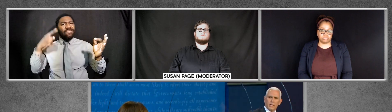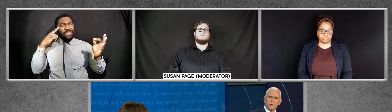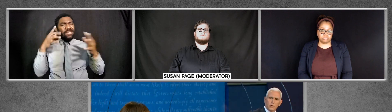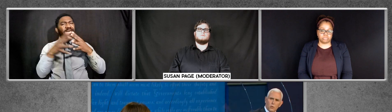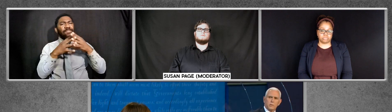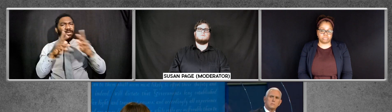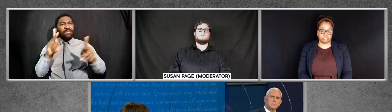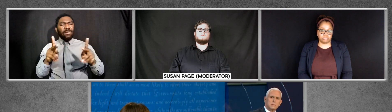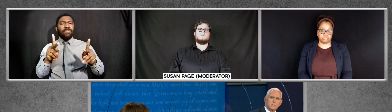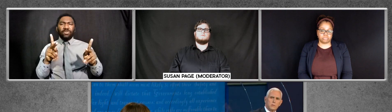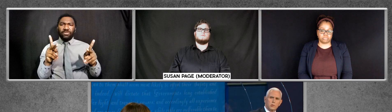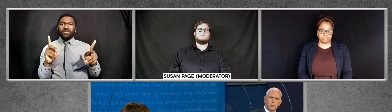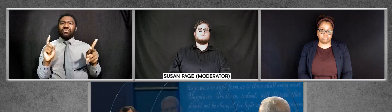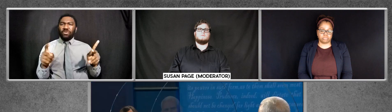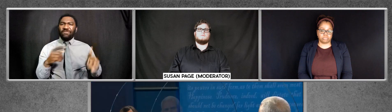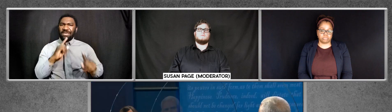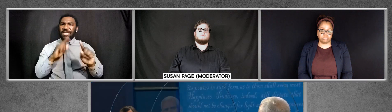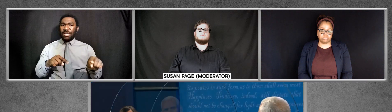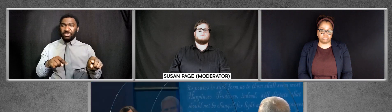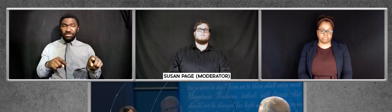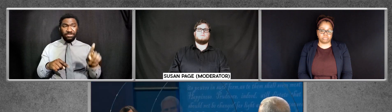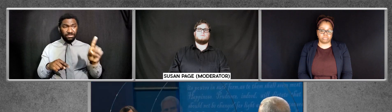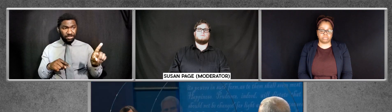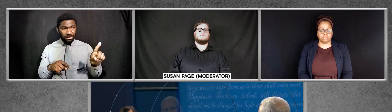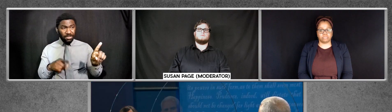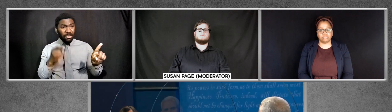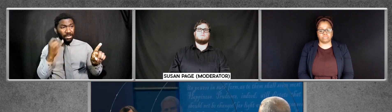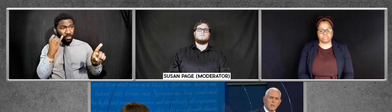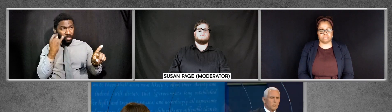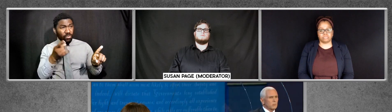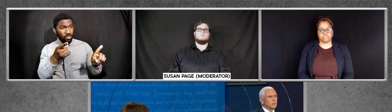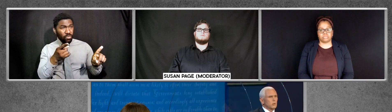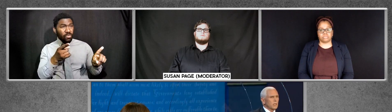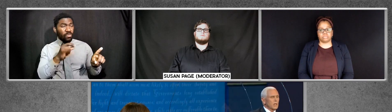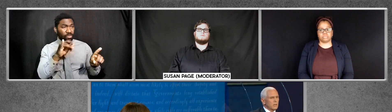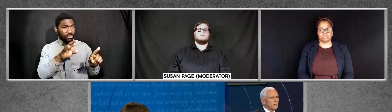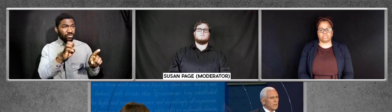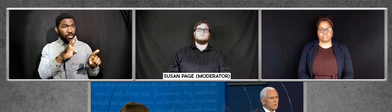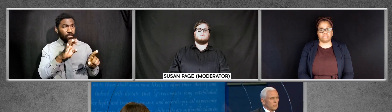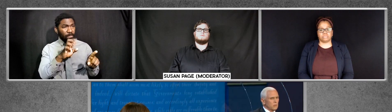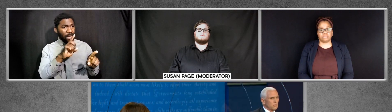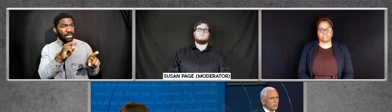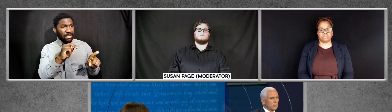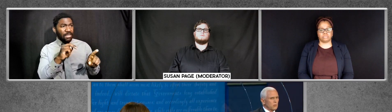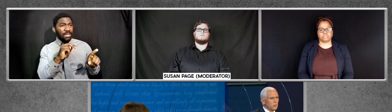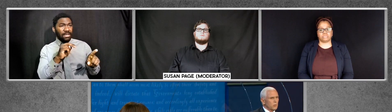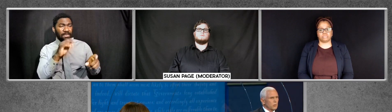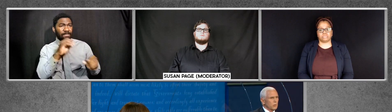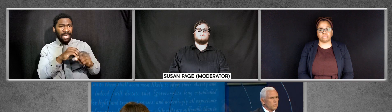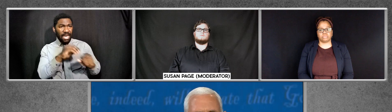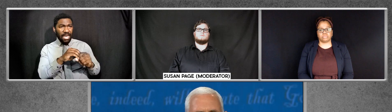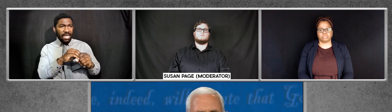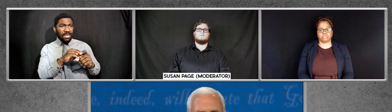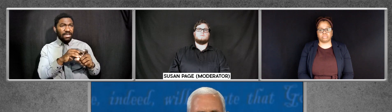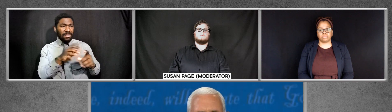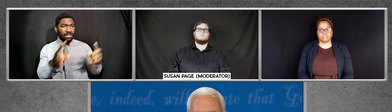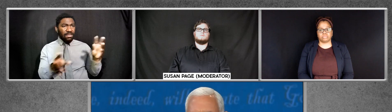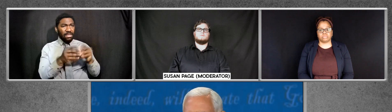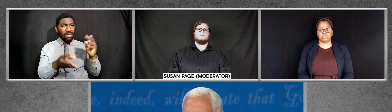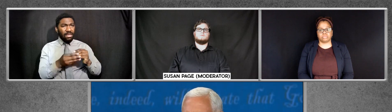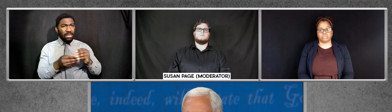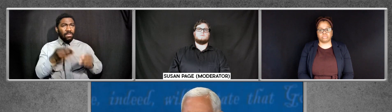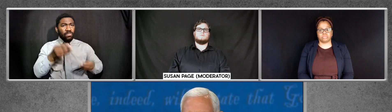going to pack the court if Judge Amy Coney Barrett is confirmed? I mean, there have been 29 vacancies on the Supreme Court during presidential